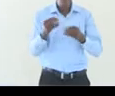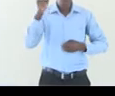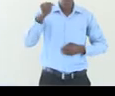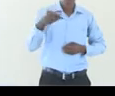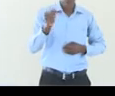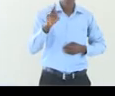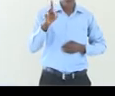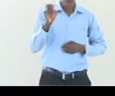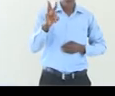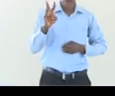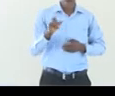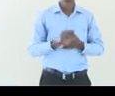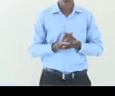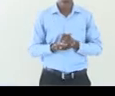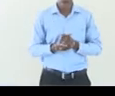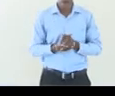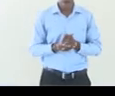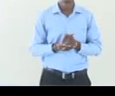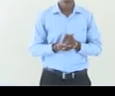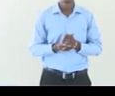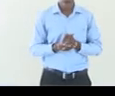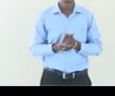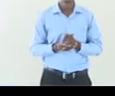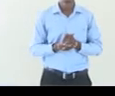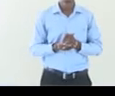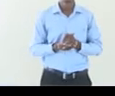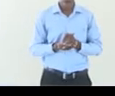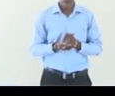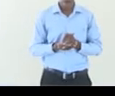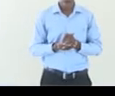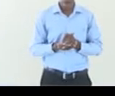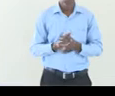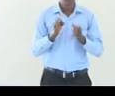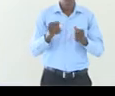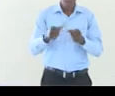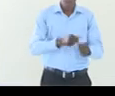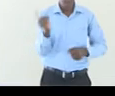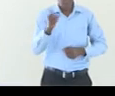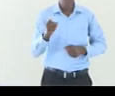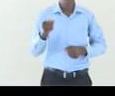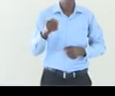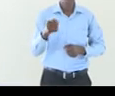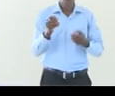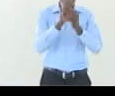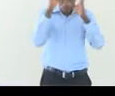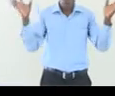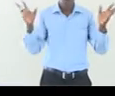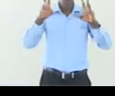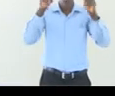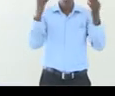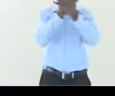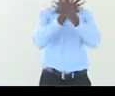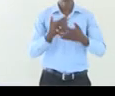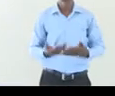There won't be shadow. But because the environment is dark, And there's not sufficient light. So